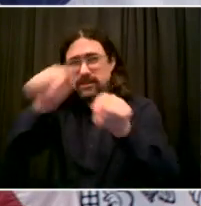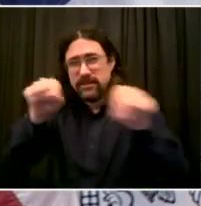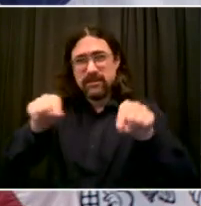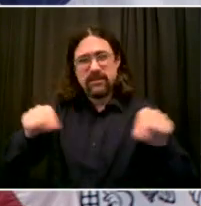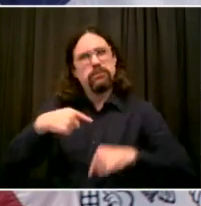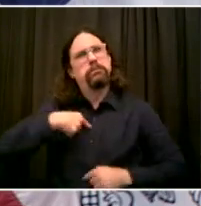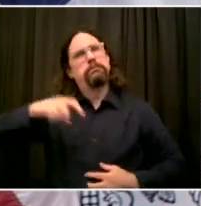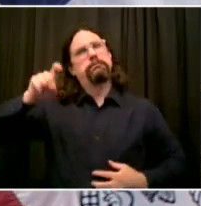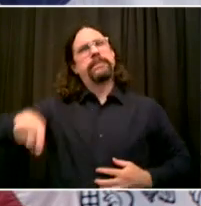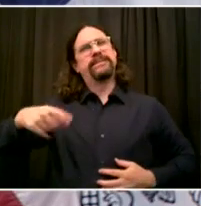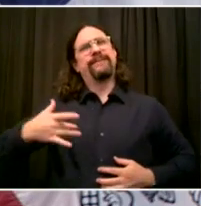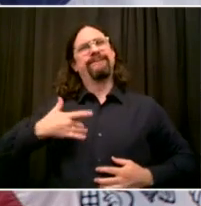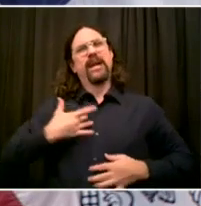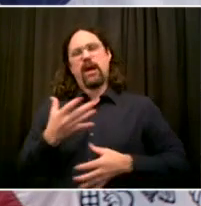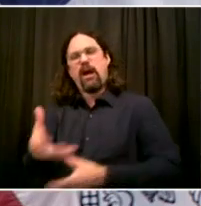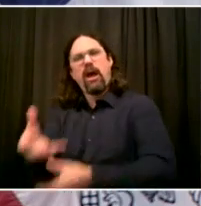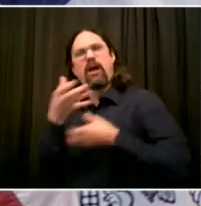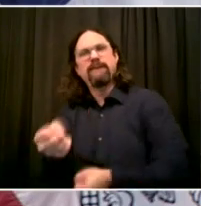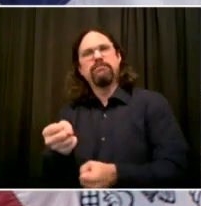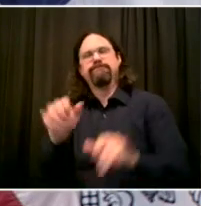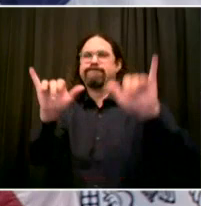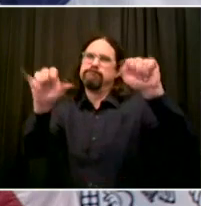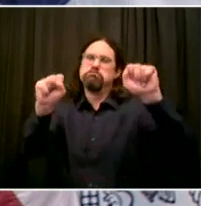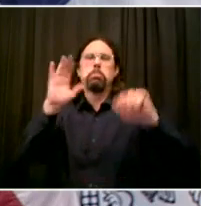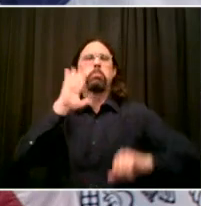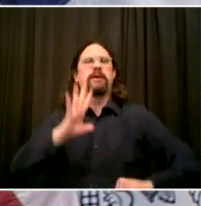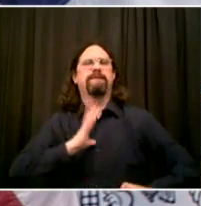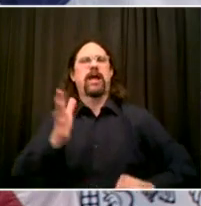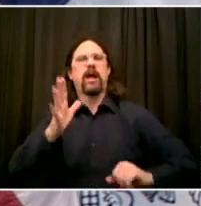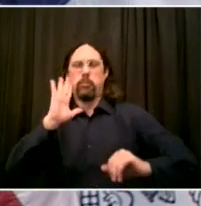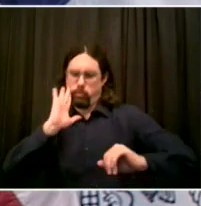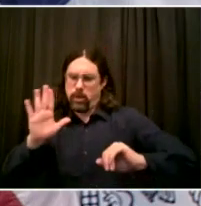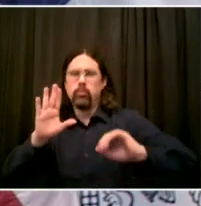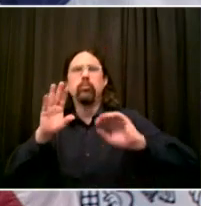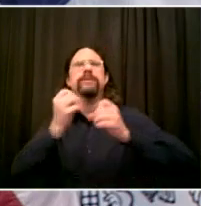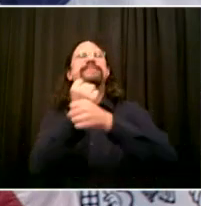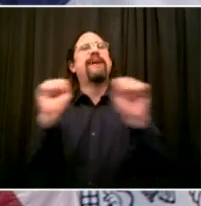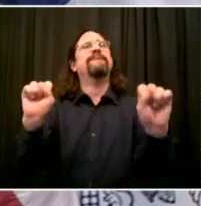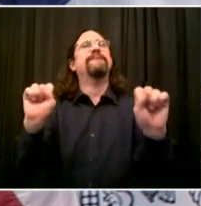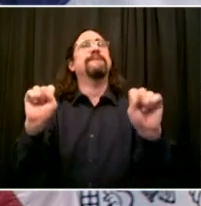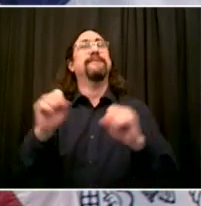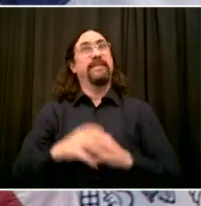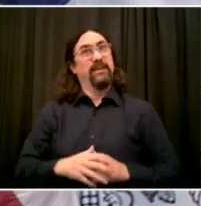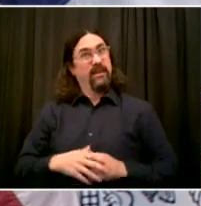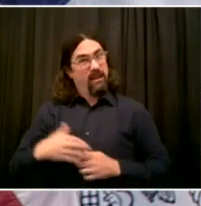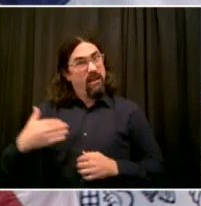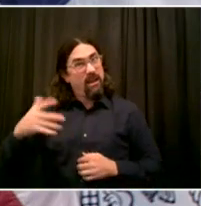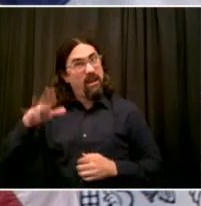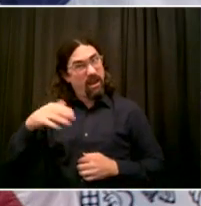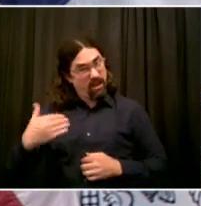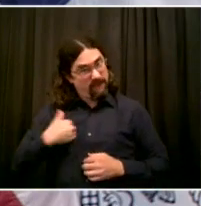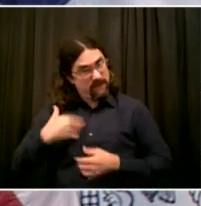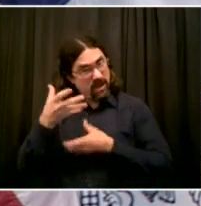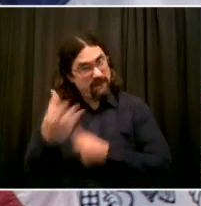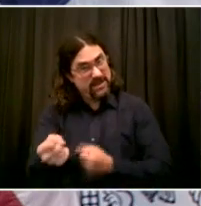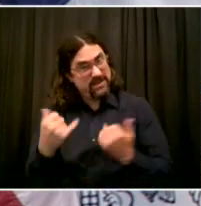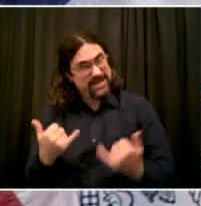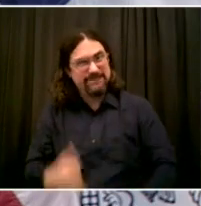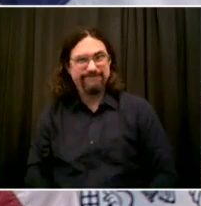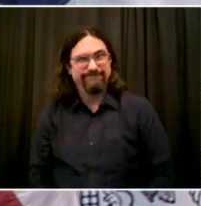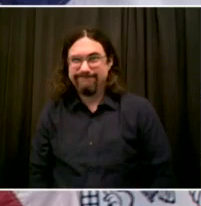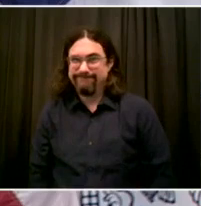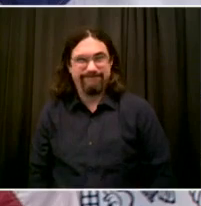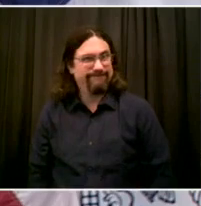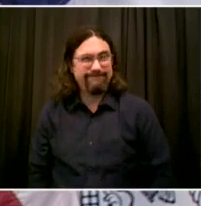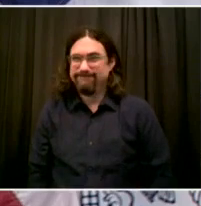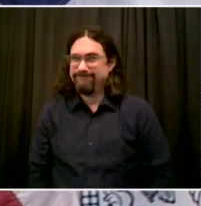we've seen, indoor is the challenge, and we have to be really tight about it. So I think there's substantial elements of Phase